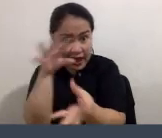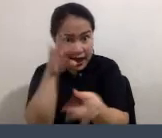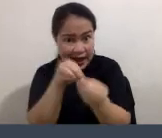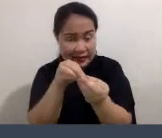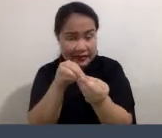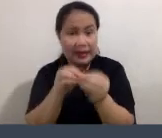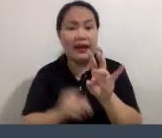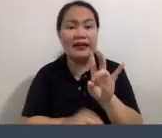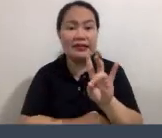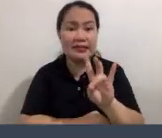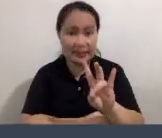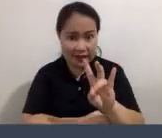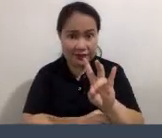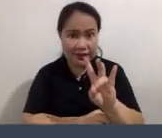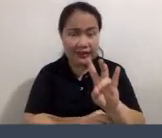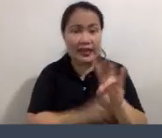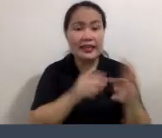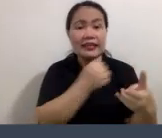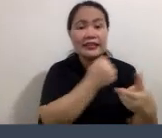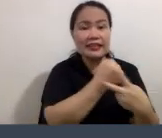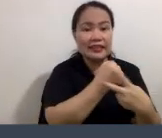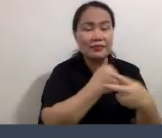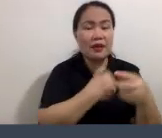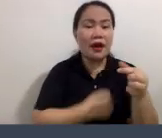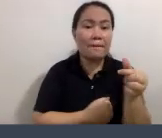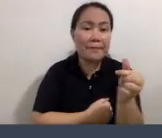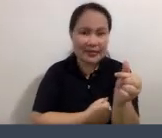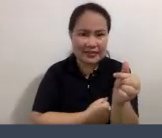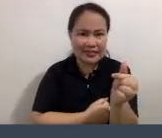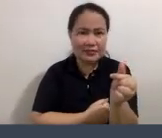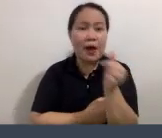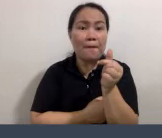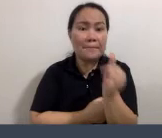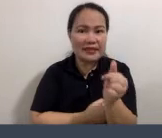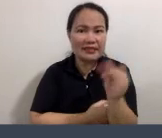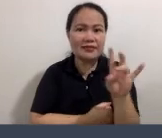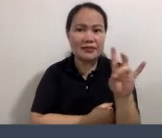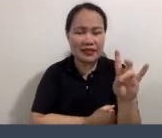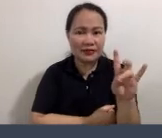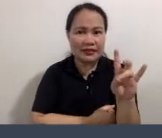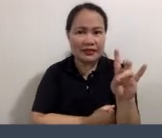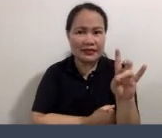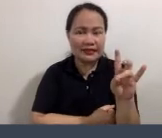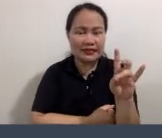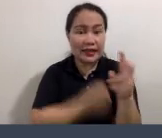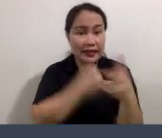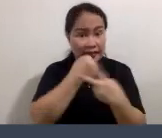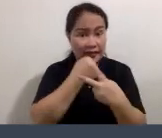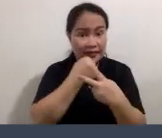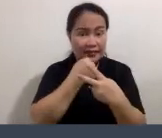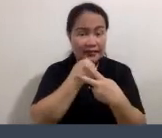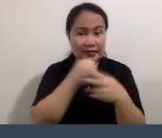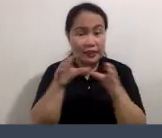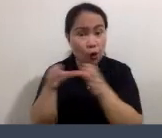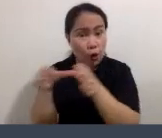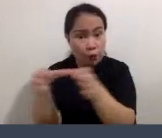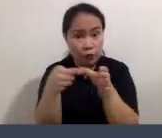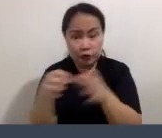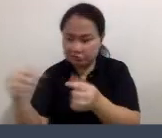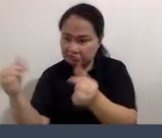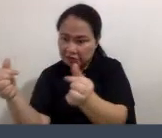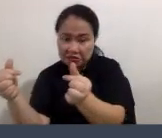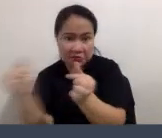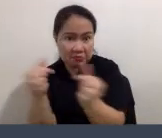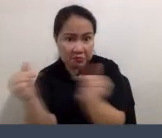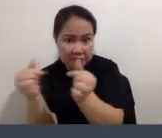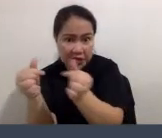anong gagawin? Same sign sila, add. So 3 and 4, that is 7. And then keep yung common sign. Ano ba yung common